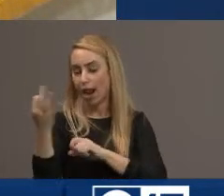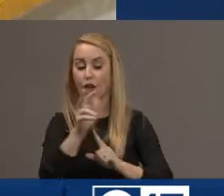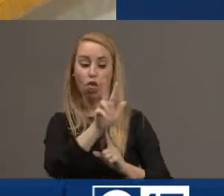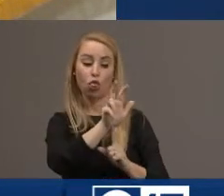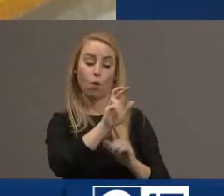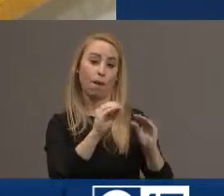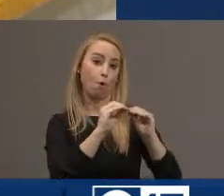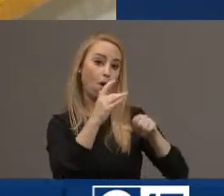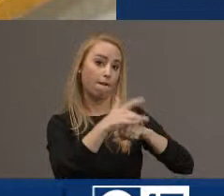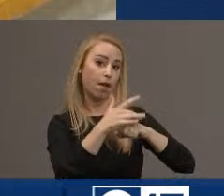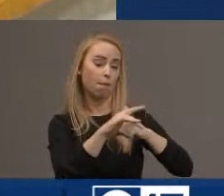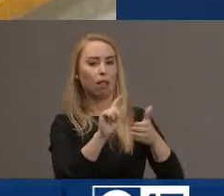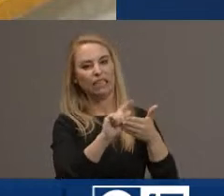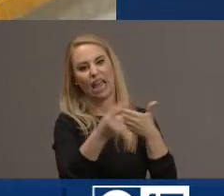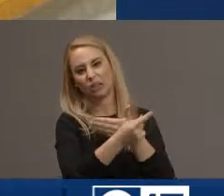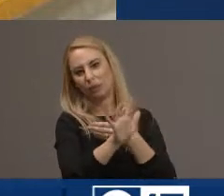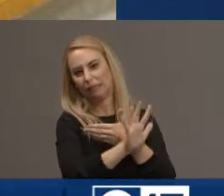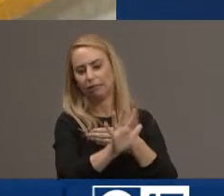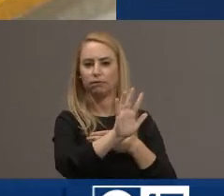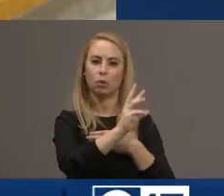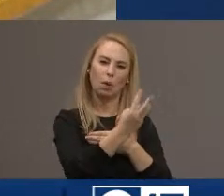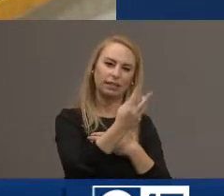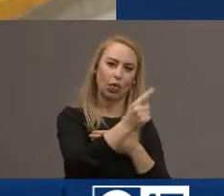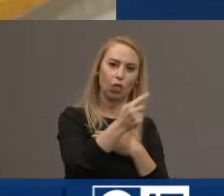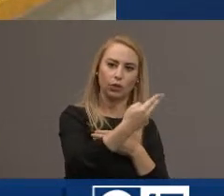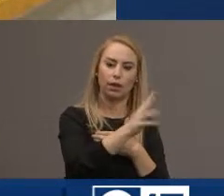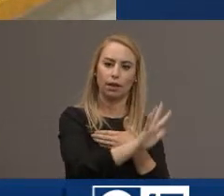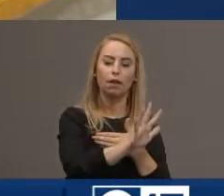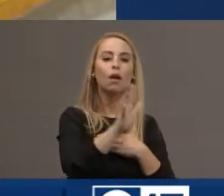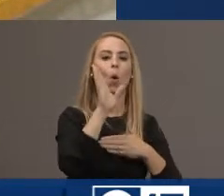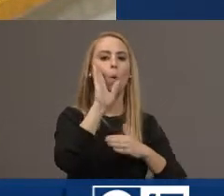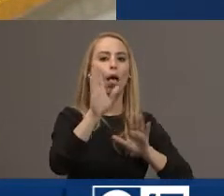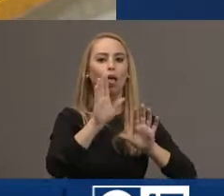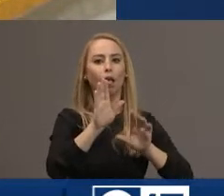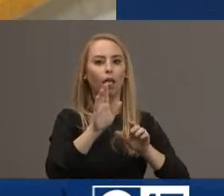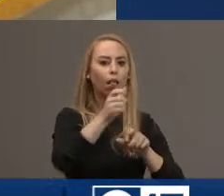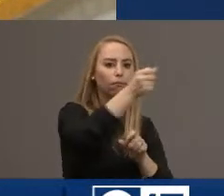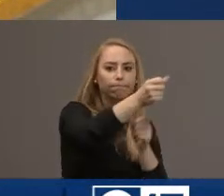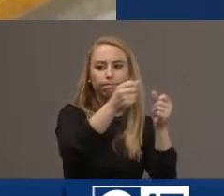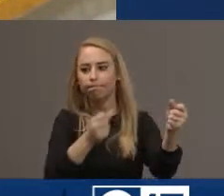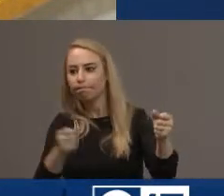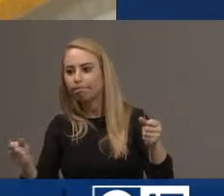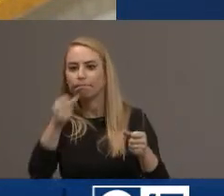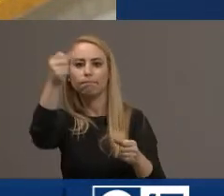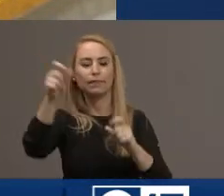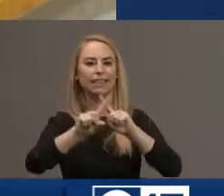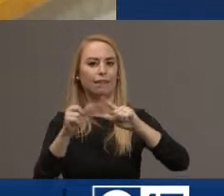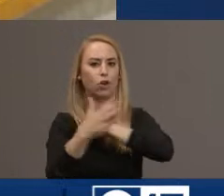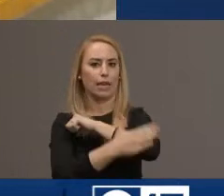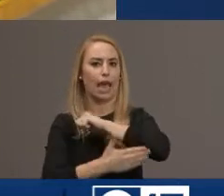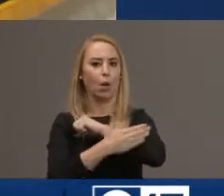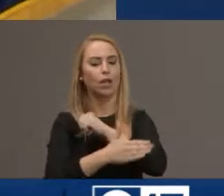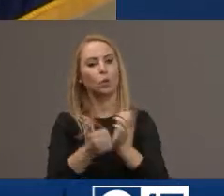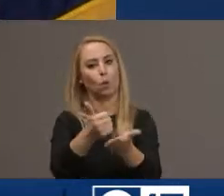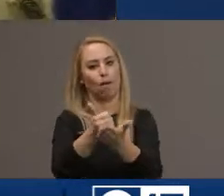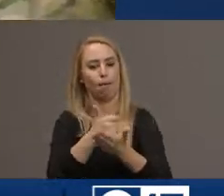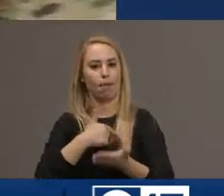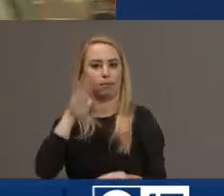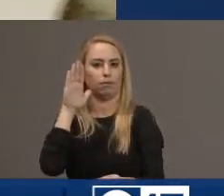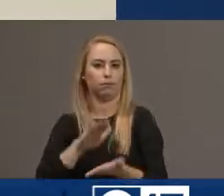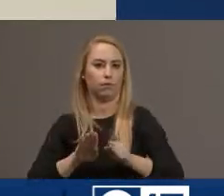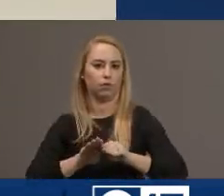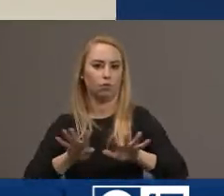midweek next week to allocate to all 15 counties as we help slow the spread. So thanks, sir. Thank you very much,